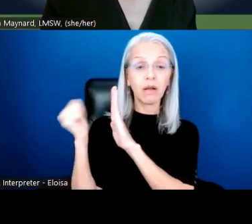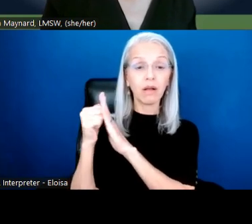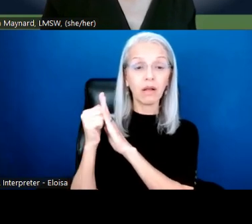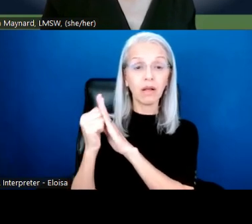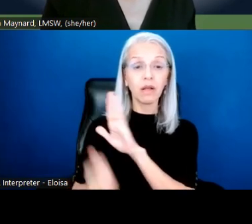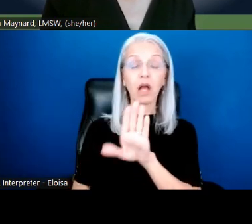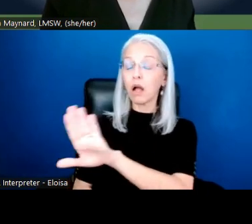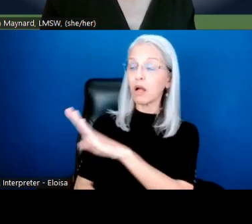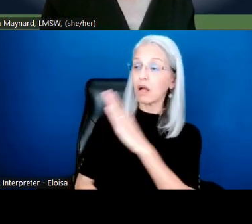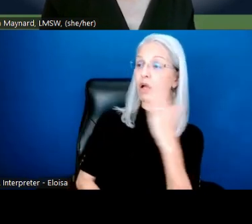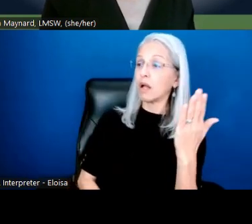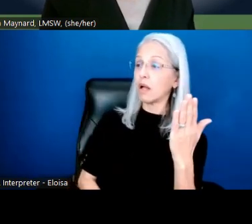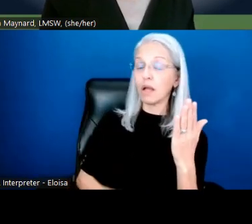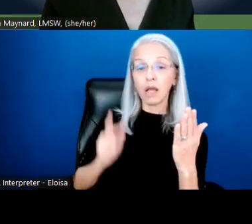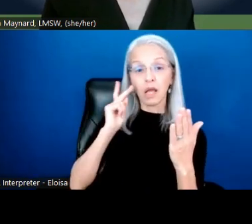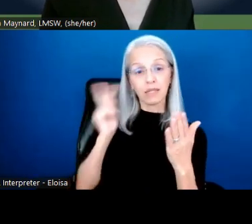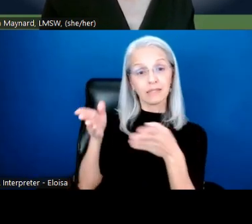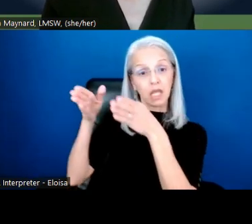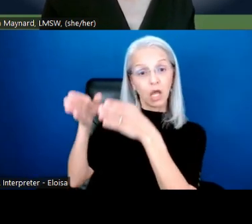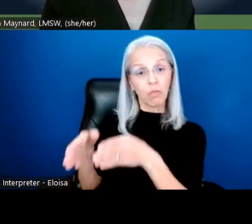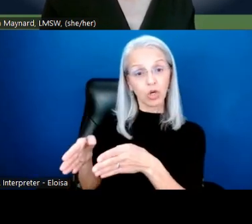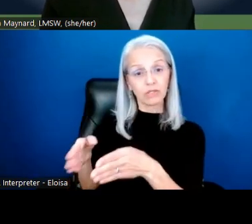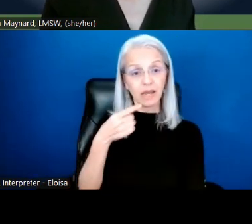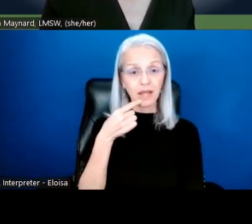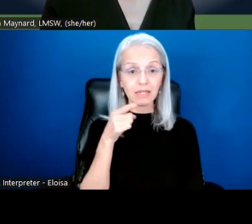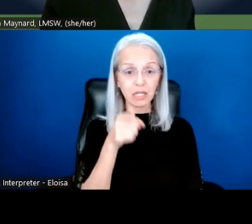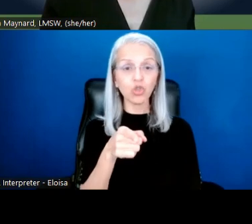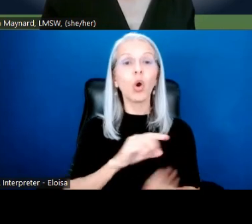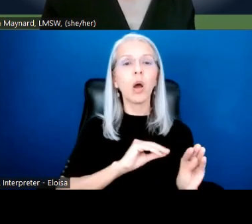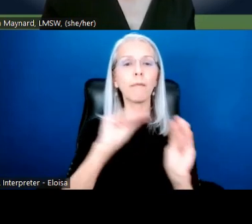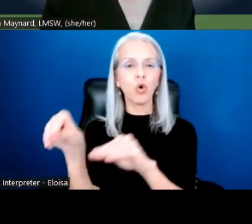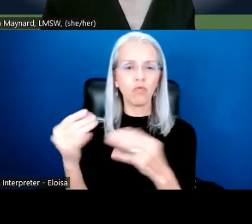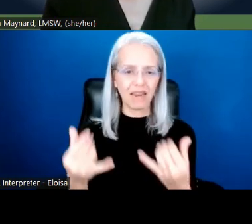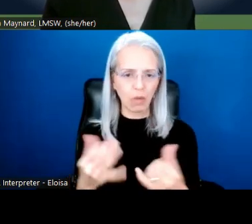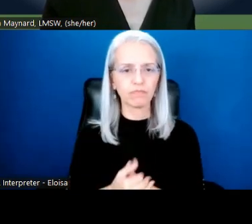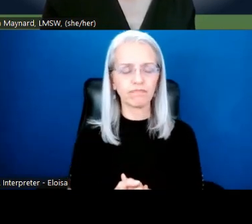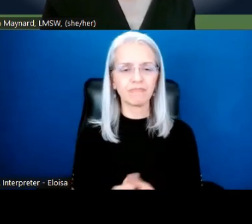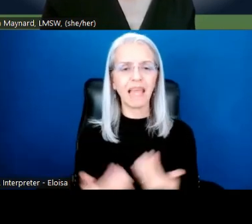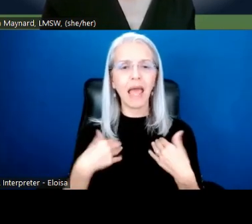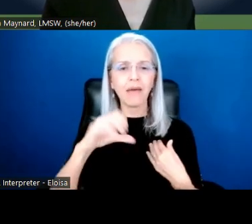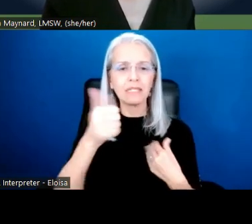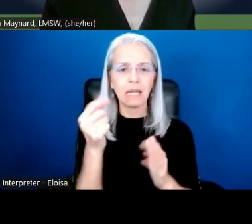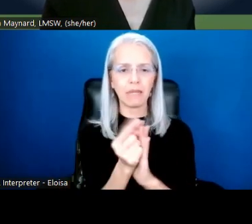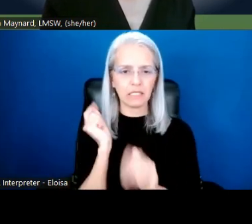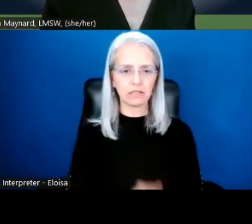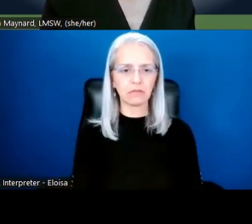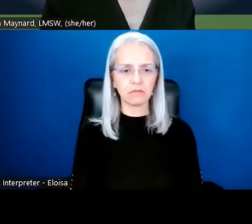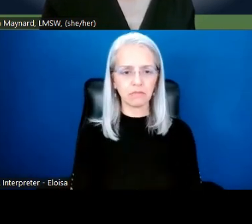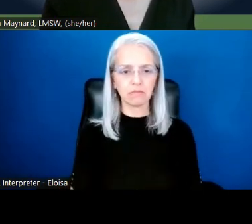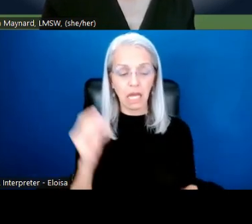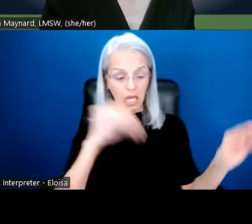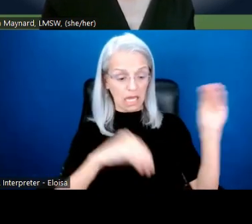open it, a stranger tells you that you are moving and you have 10 minutes to